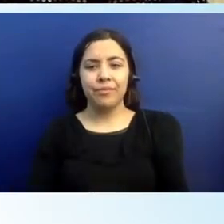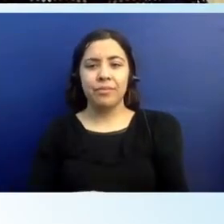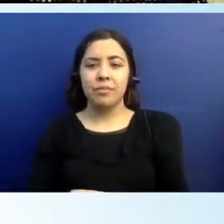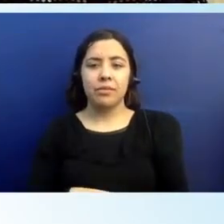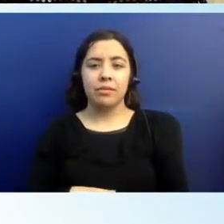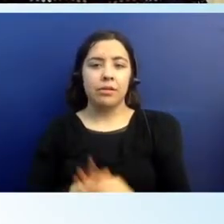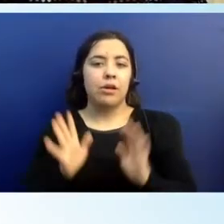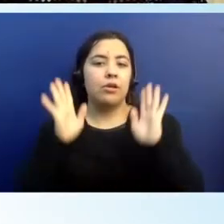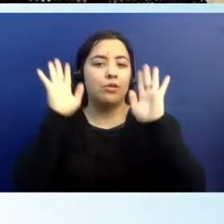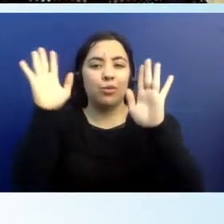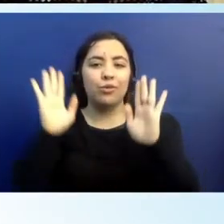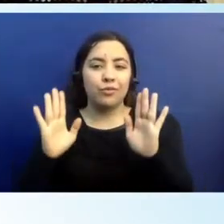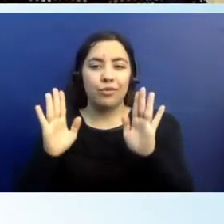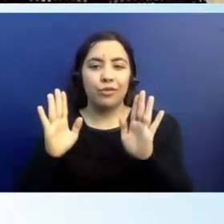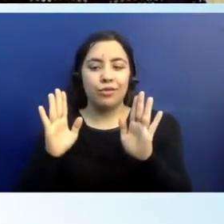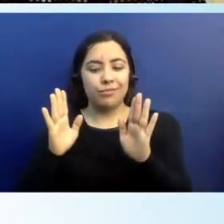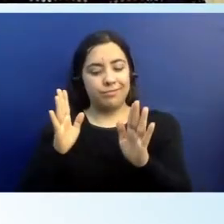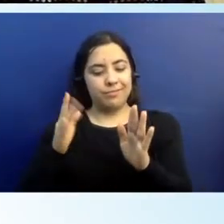to talk about